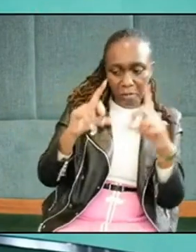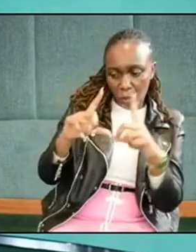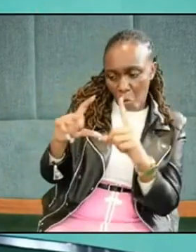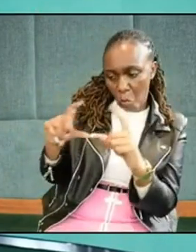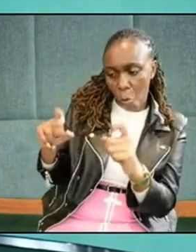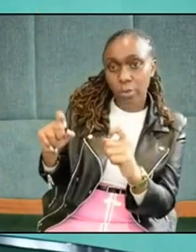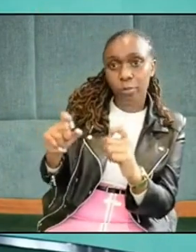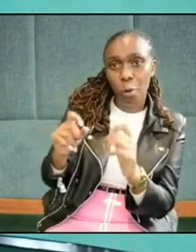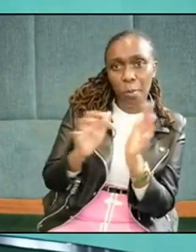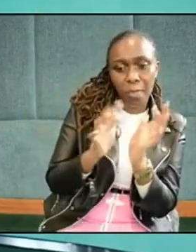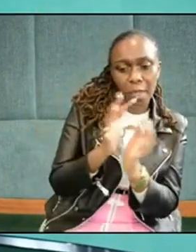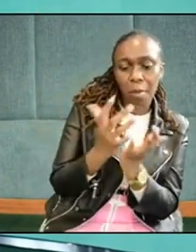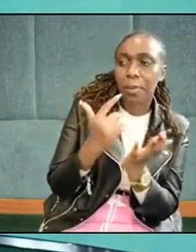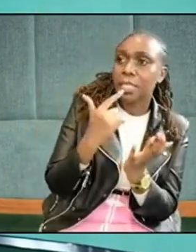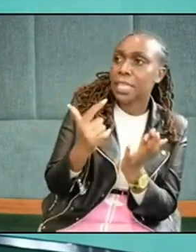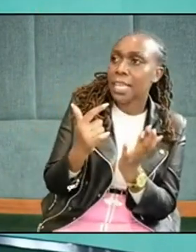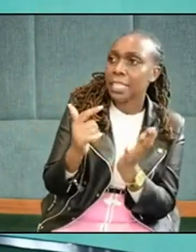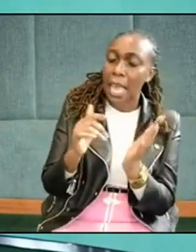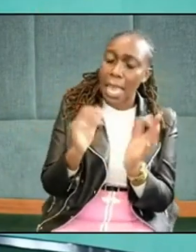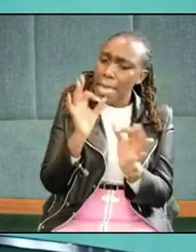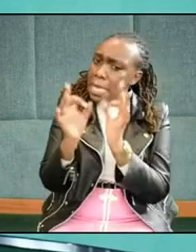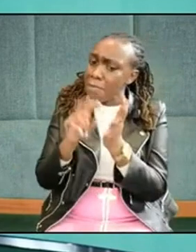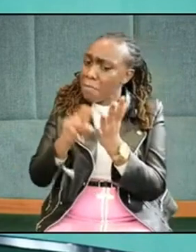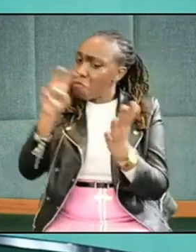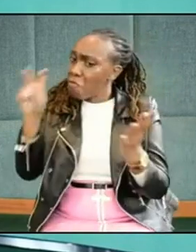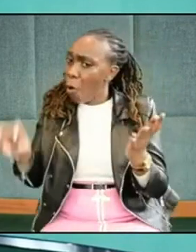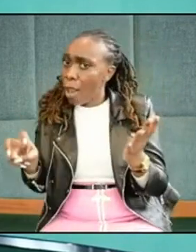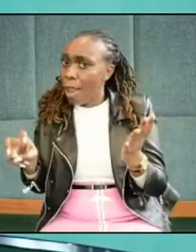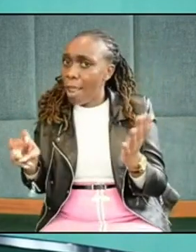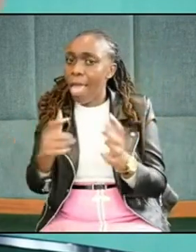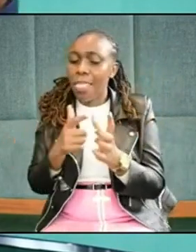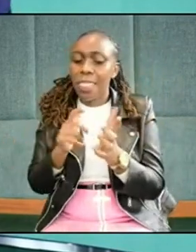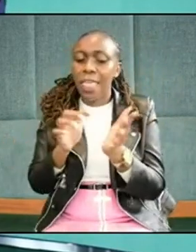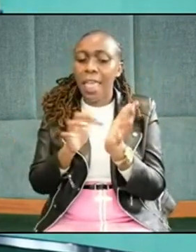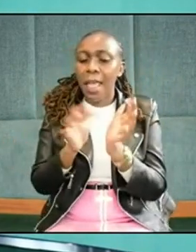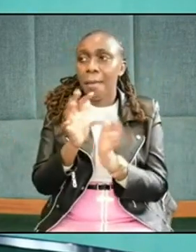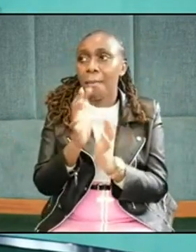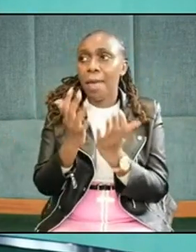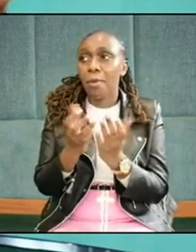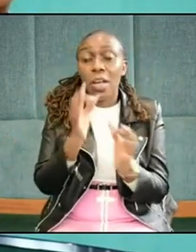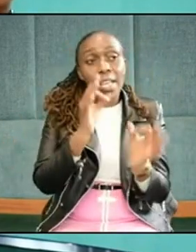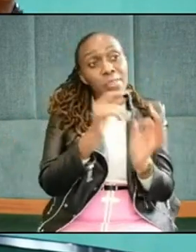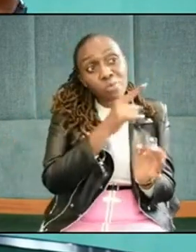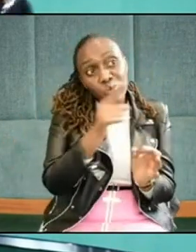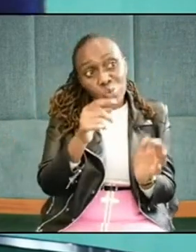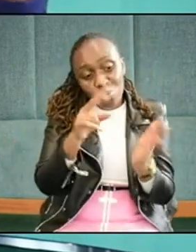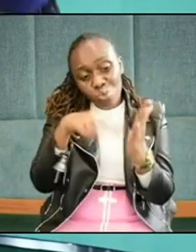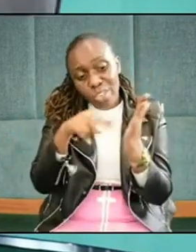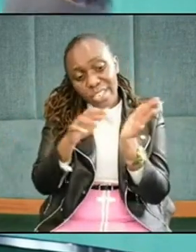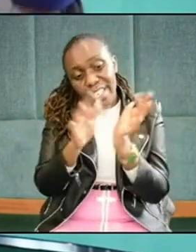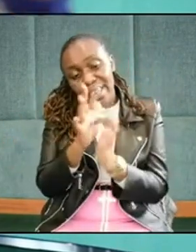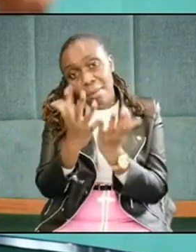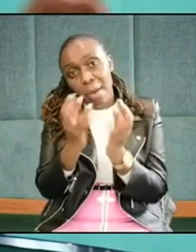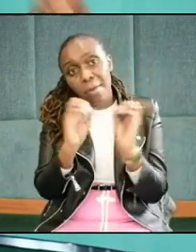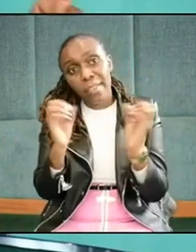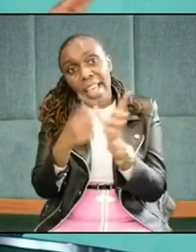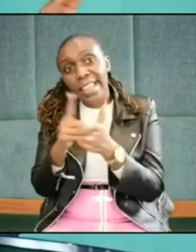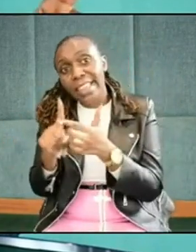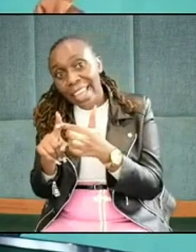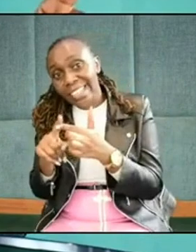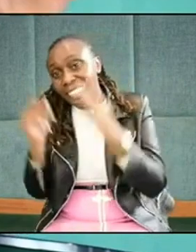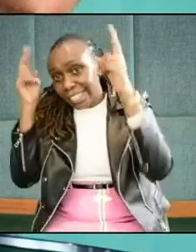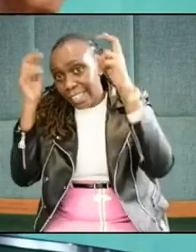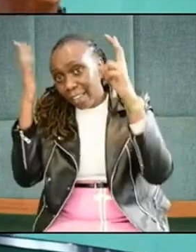when you throw yourself down, the Bible says, I want you to know, if you don't read the Bible and the devil reads the